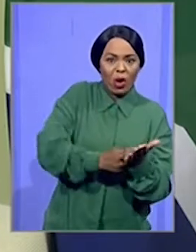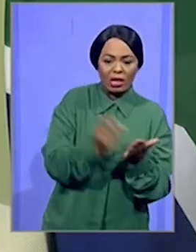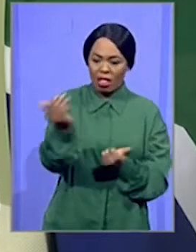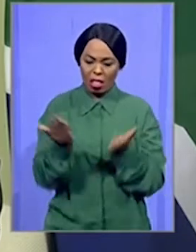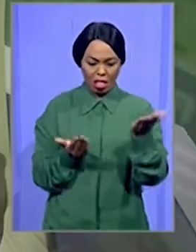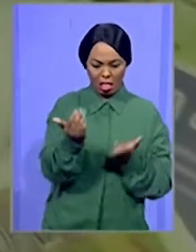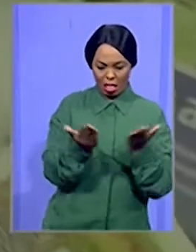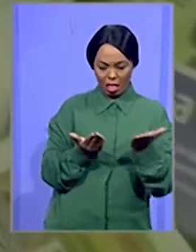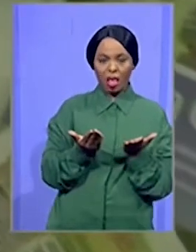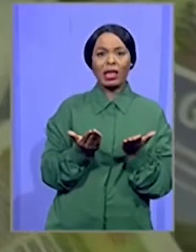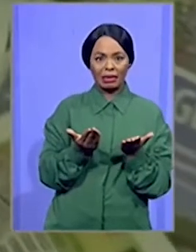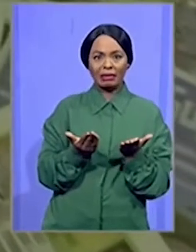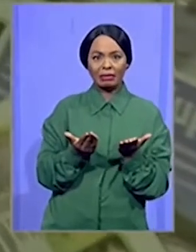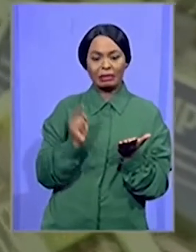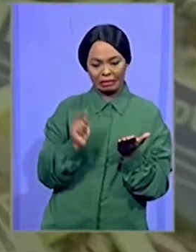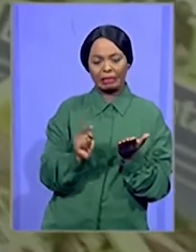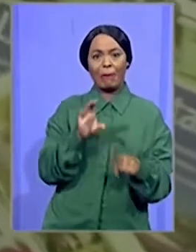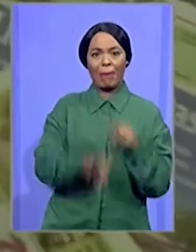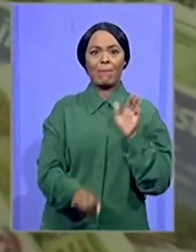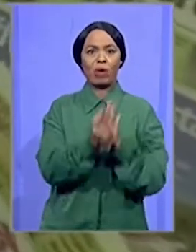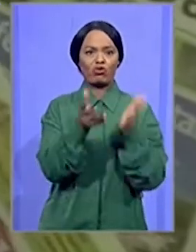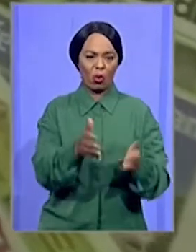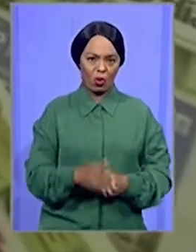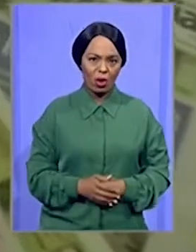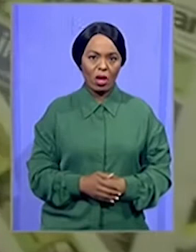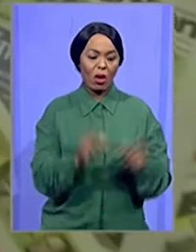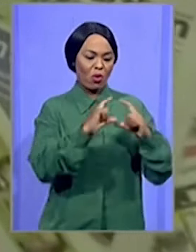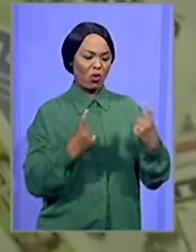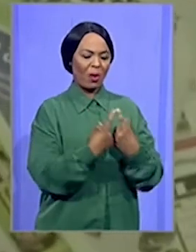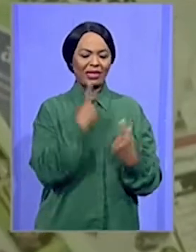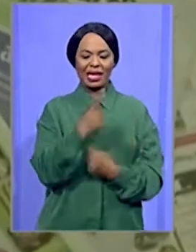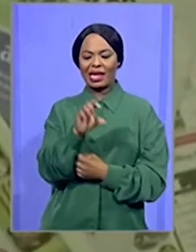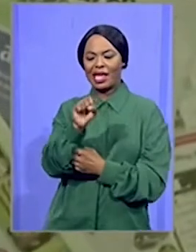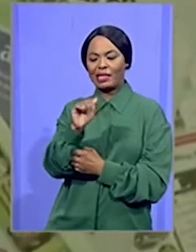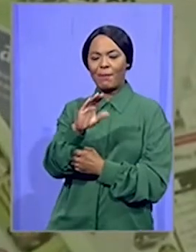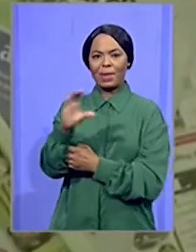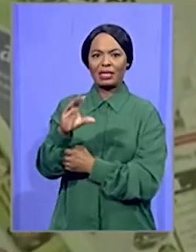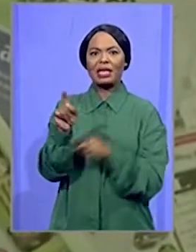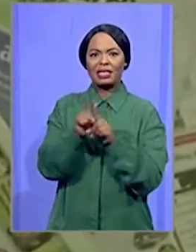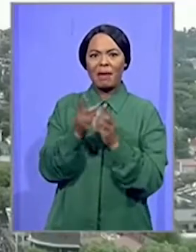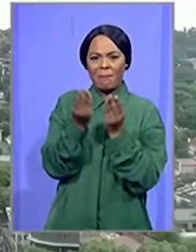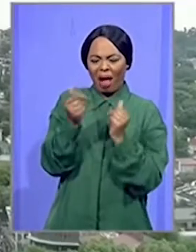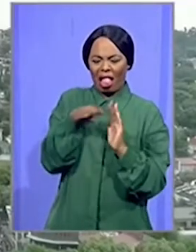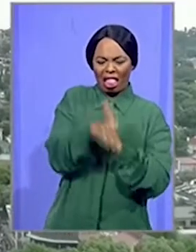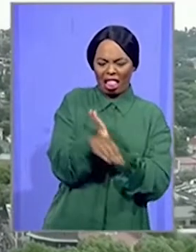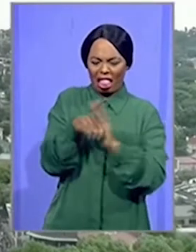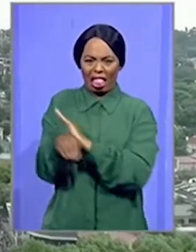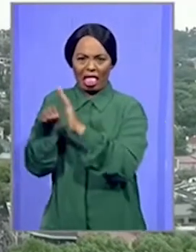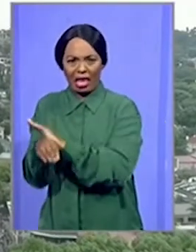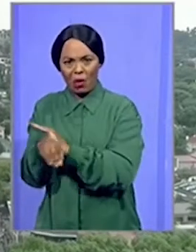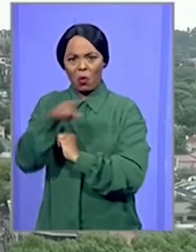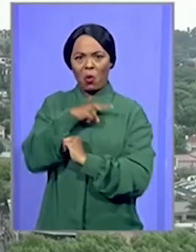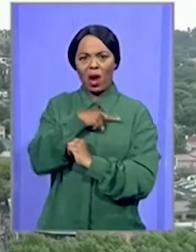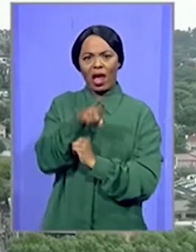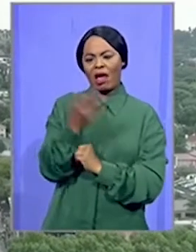Commission. Ka pegong Khomisene e digetše gape gore SABC e kgoboketše morago mašeleng ao ya lobilego nakong ya kwano ya kgašo